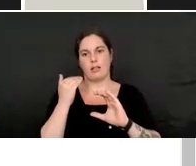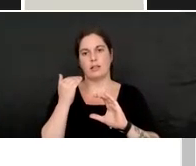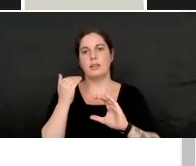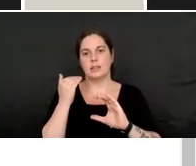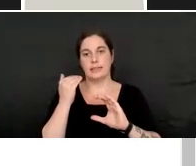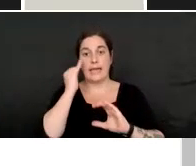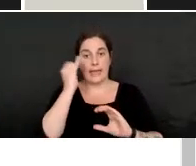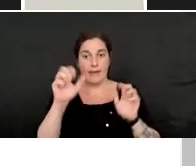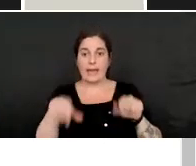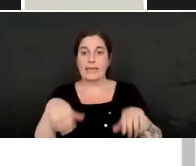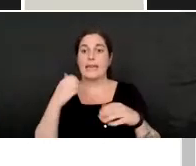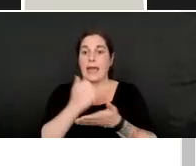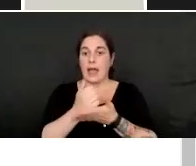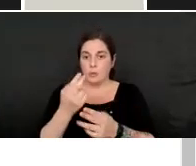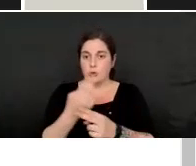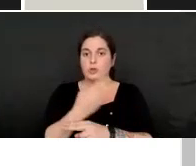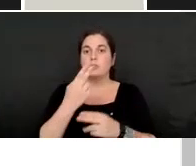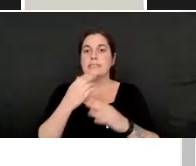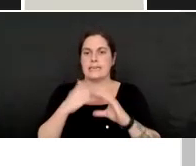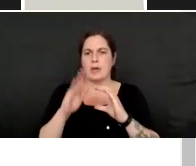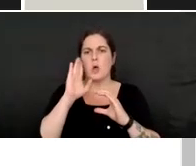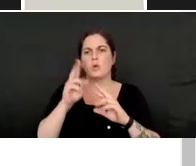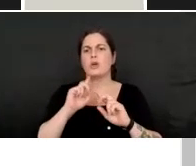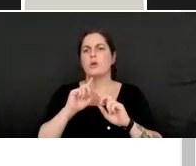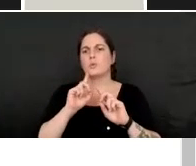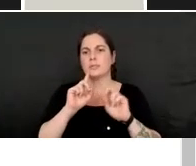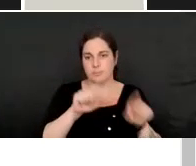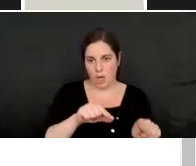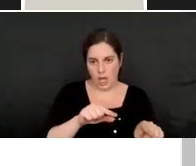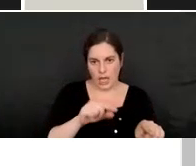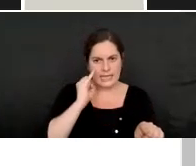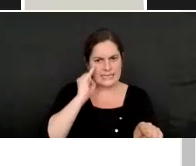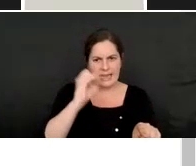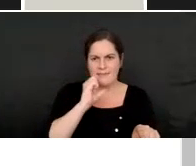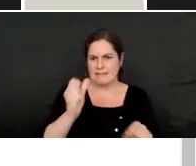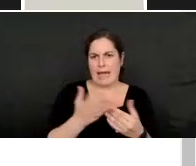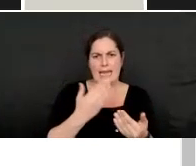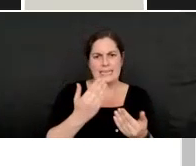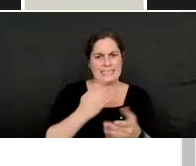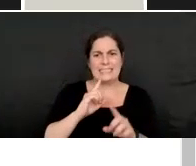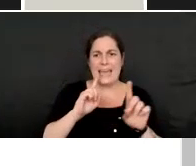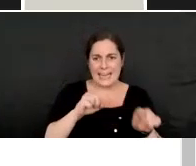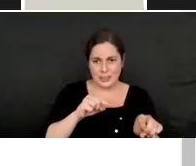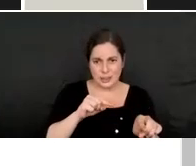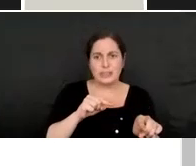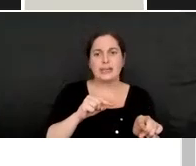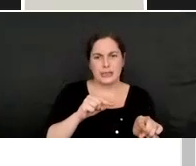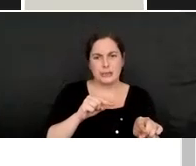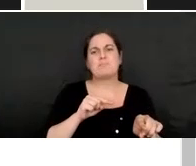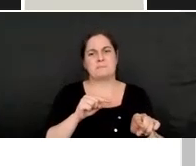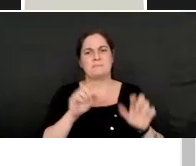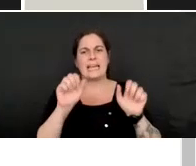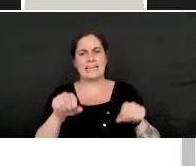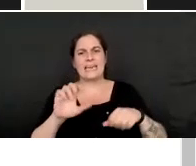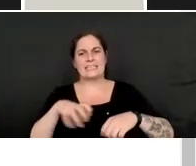you in email, I will respond to it. If I can't, if there's not an easy answer to your question, then we can arrange